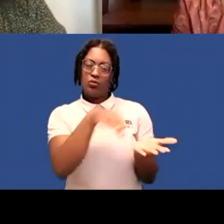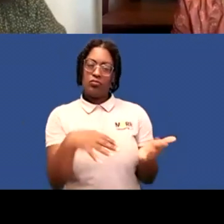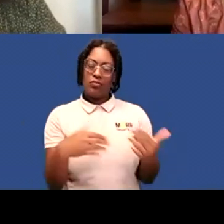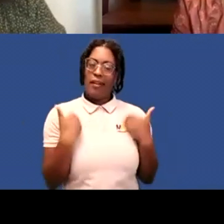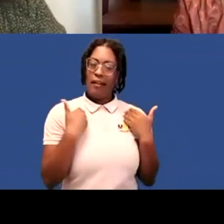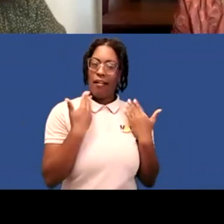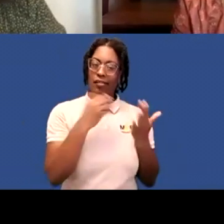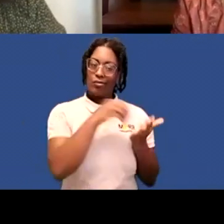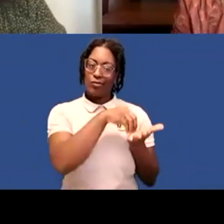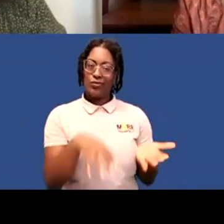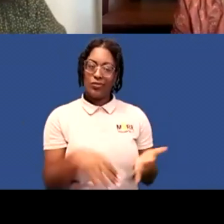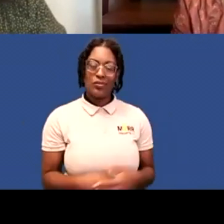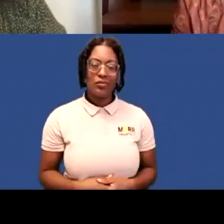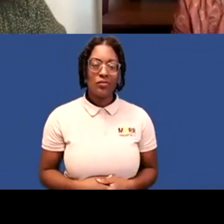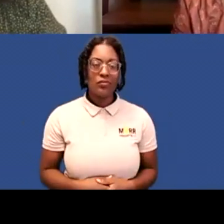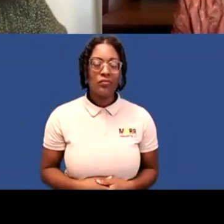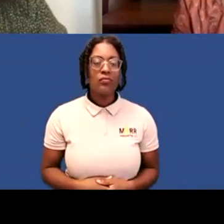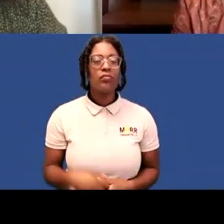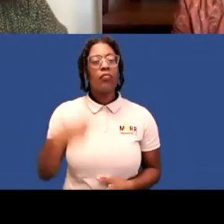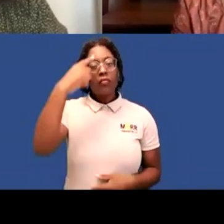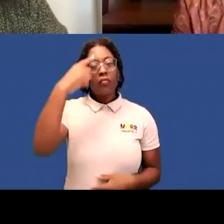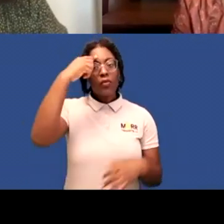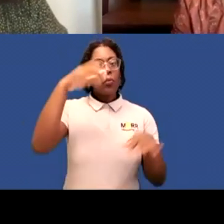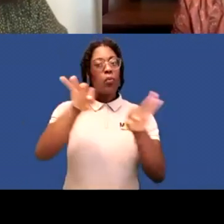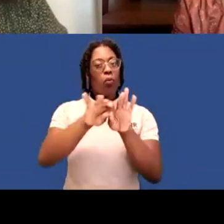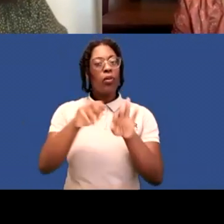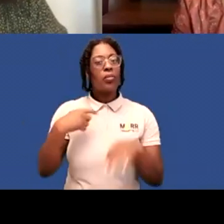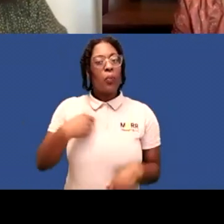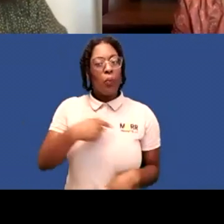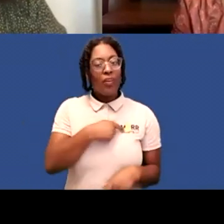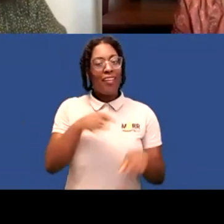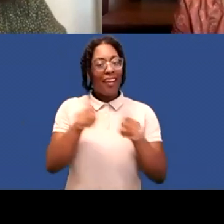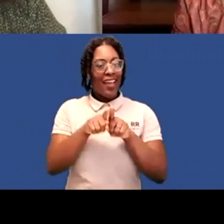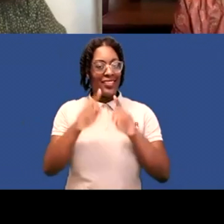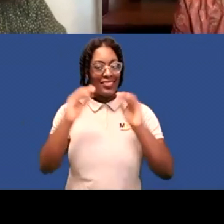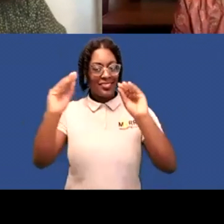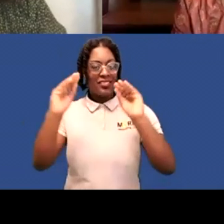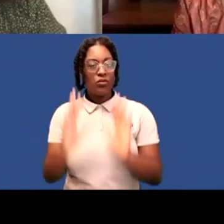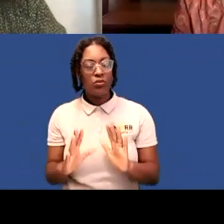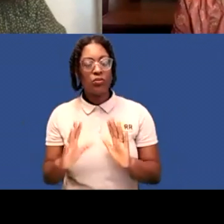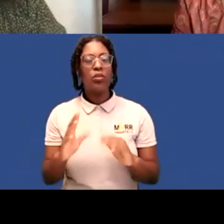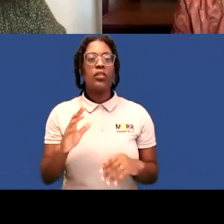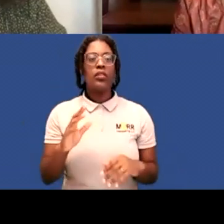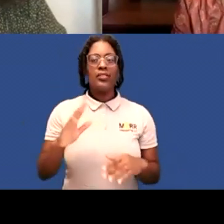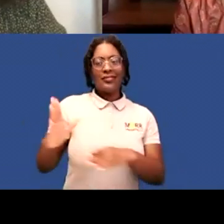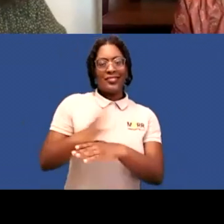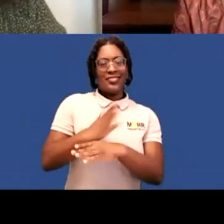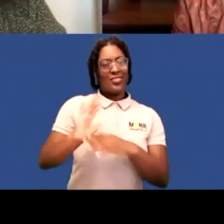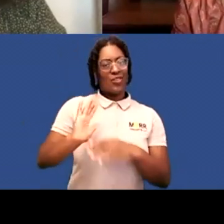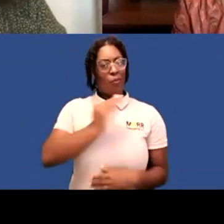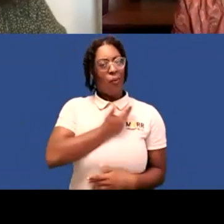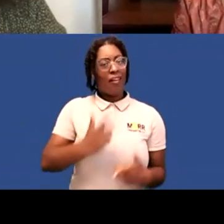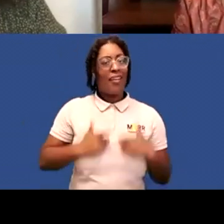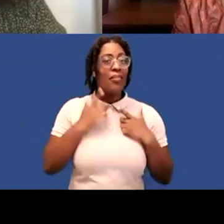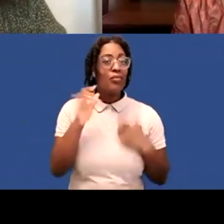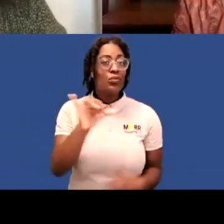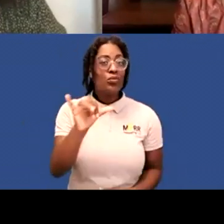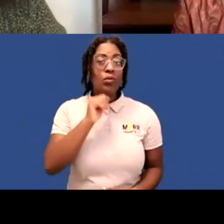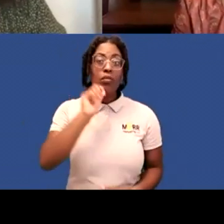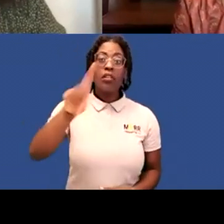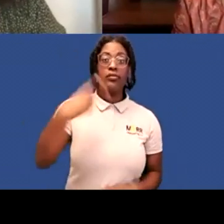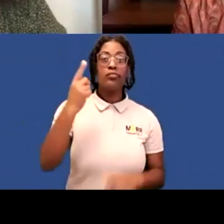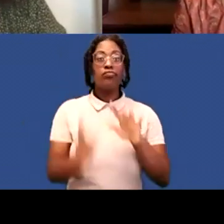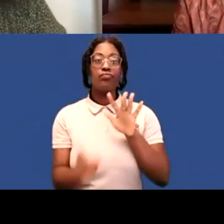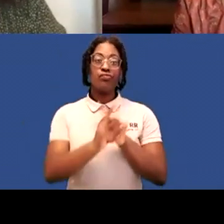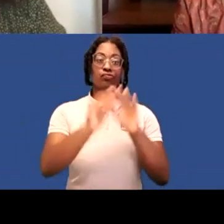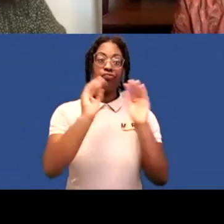our roles as educators, we show up in that way, not just for the young people, but for all of the people that love the young people that